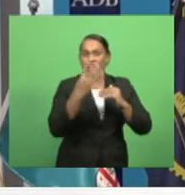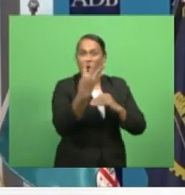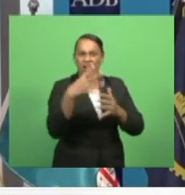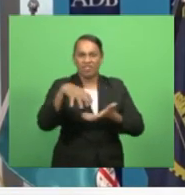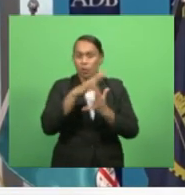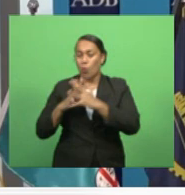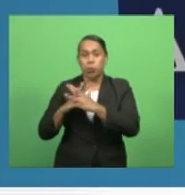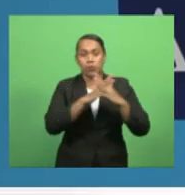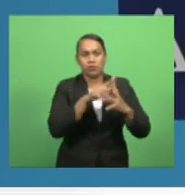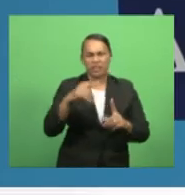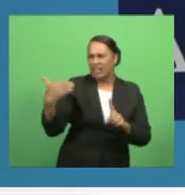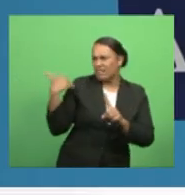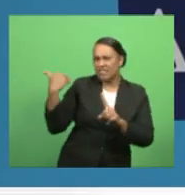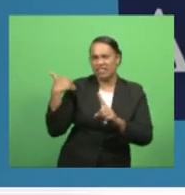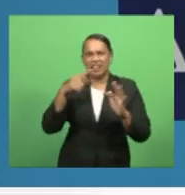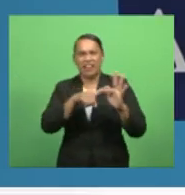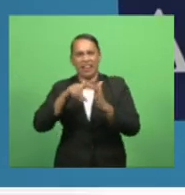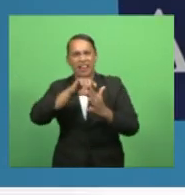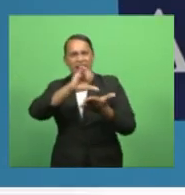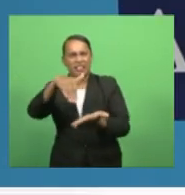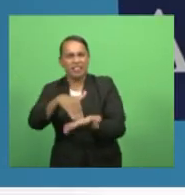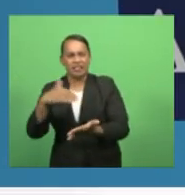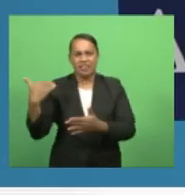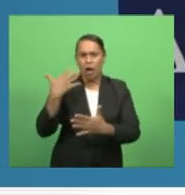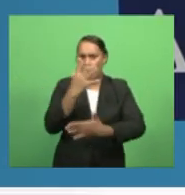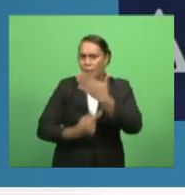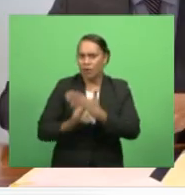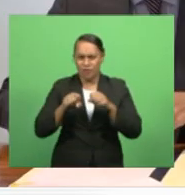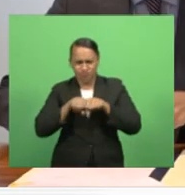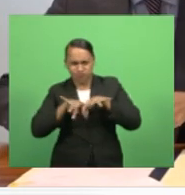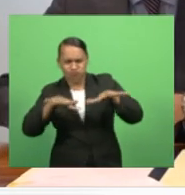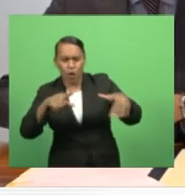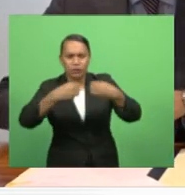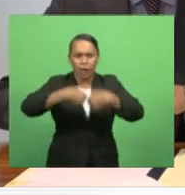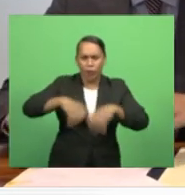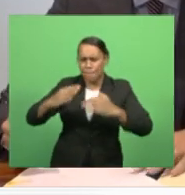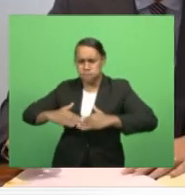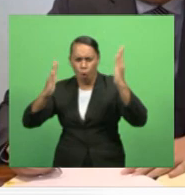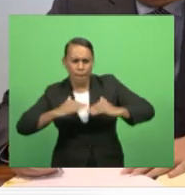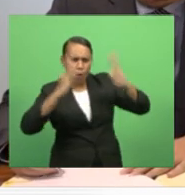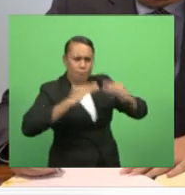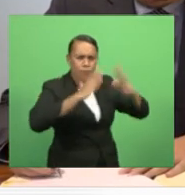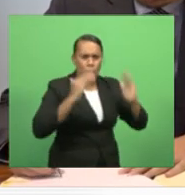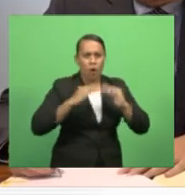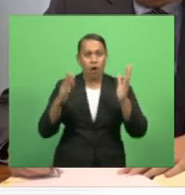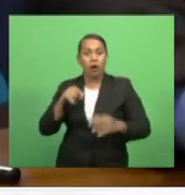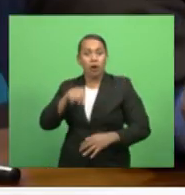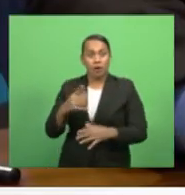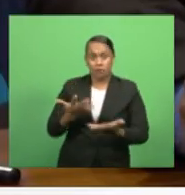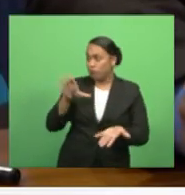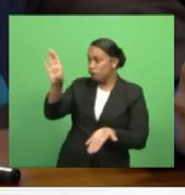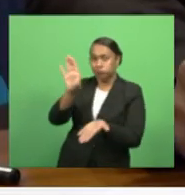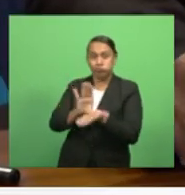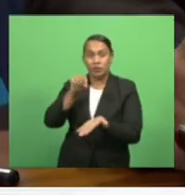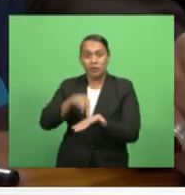Eastern divisions on 8th and 9th April caused widespread destruction. The emergency funds will be used to provide support for the